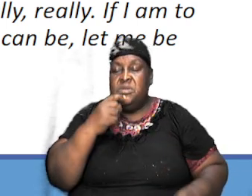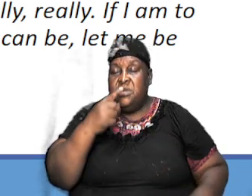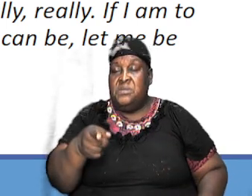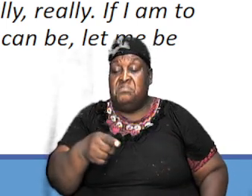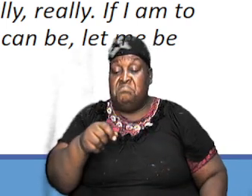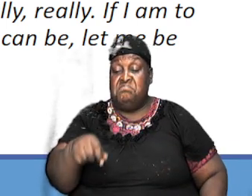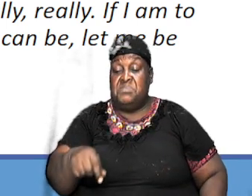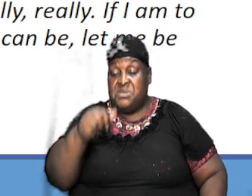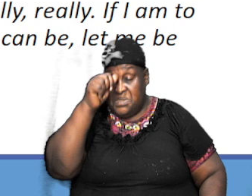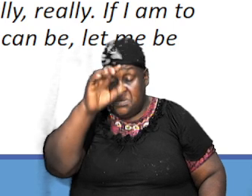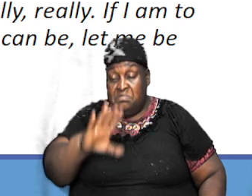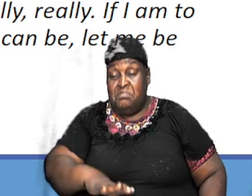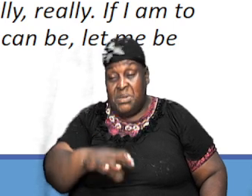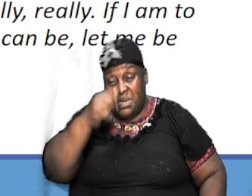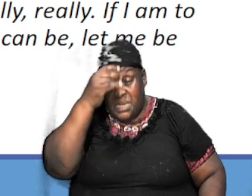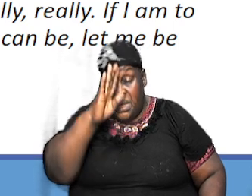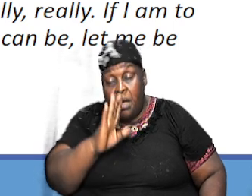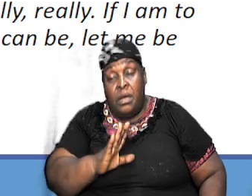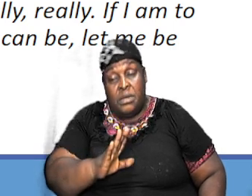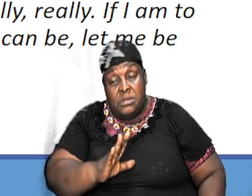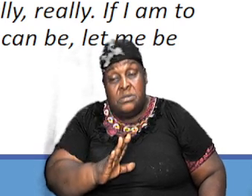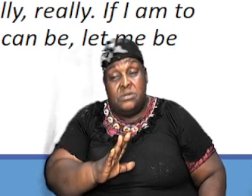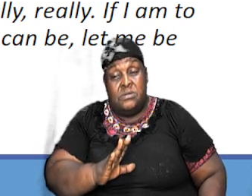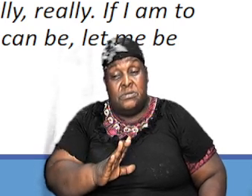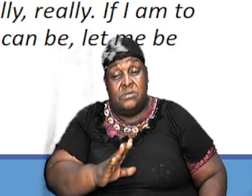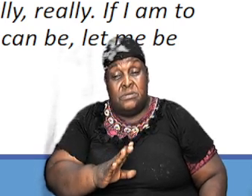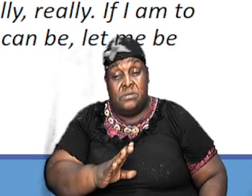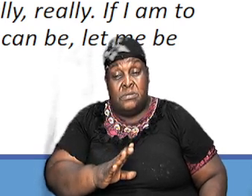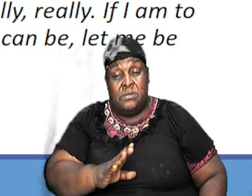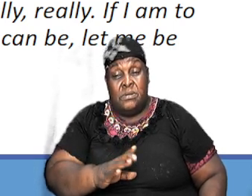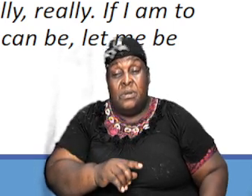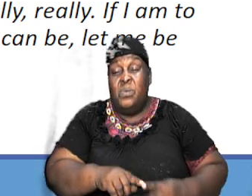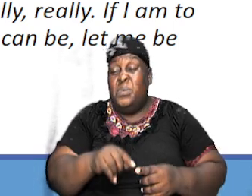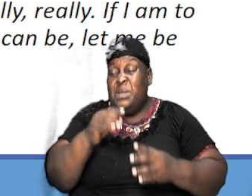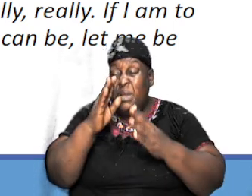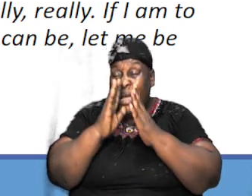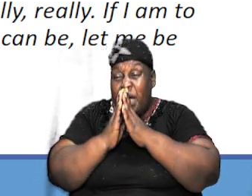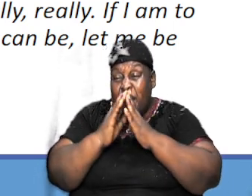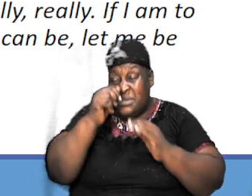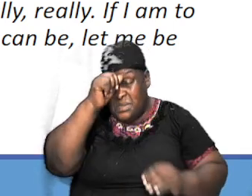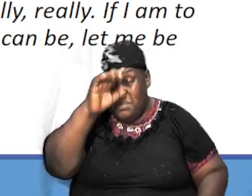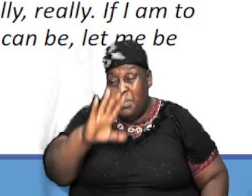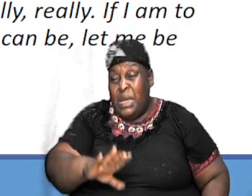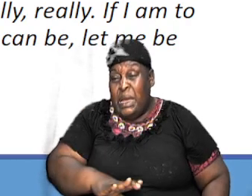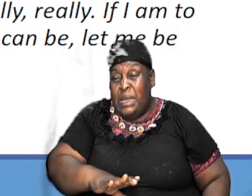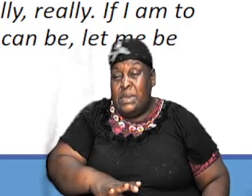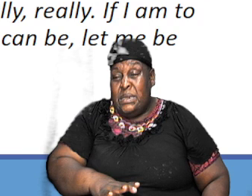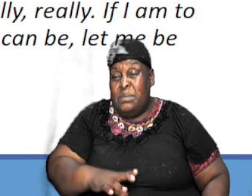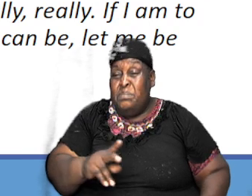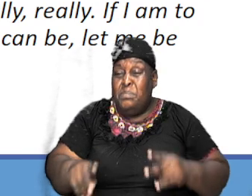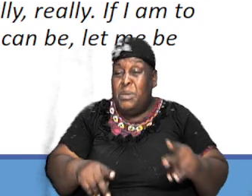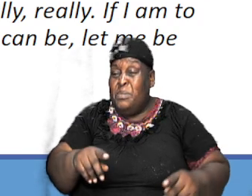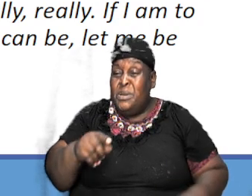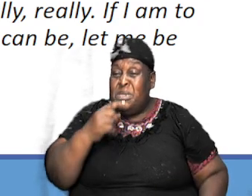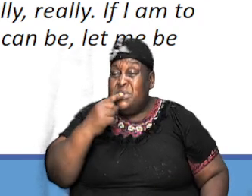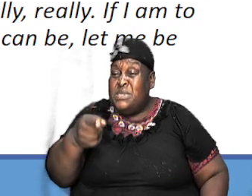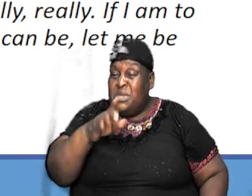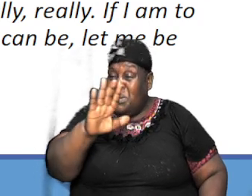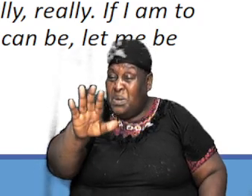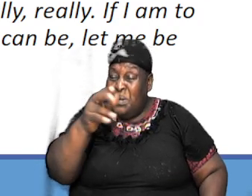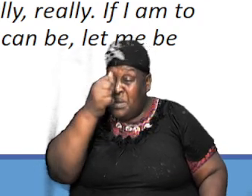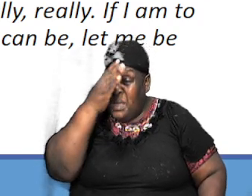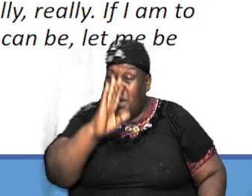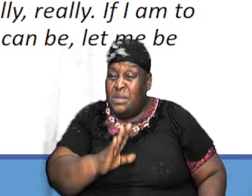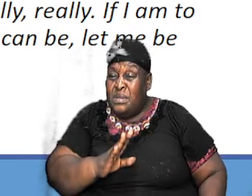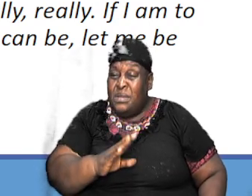a god. They said he's God. Now, when they asked the man, and when they told the man, say, you know, people are saying you're God,